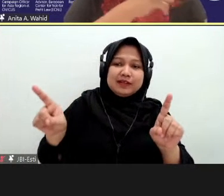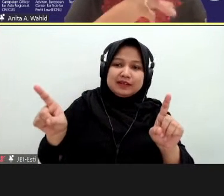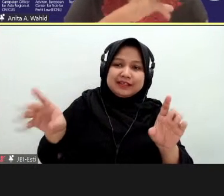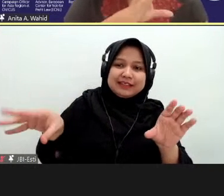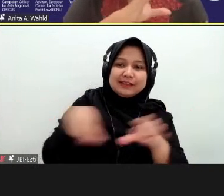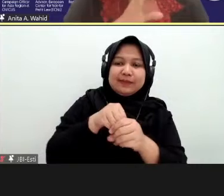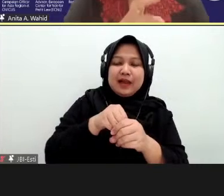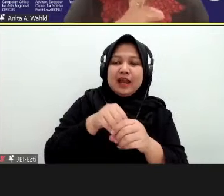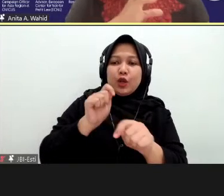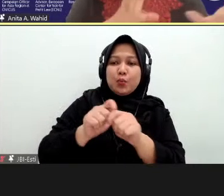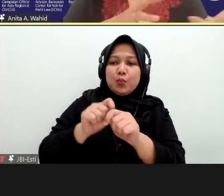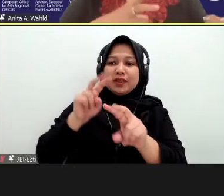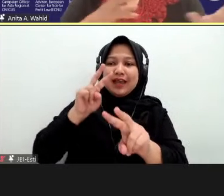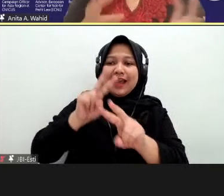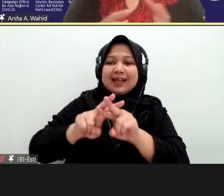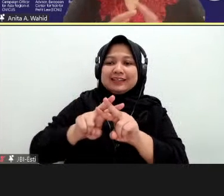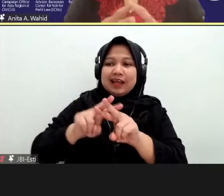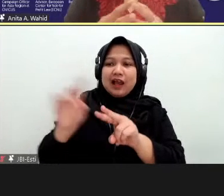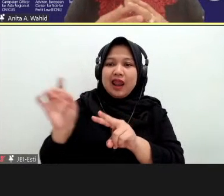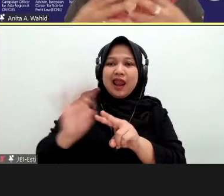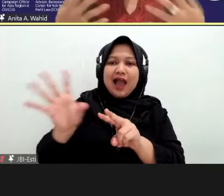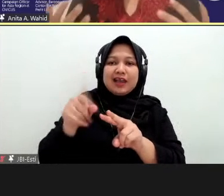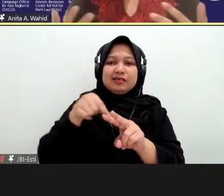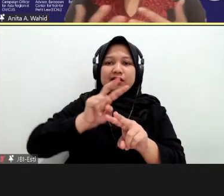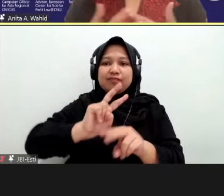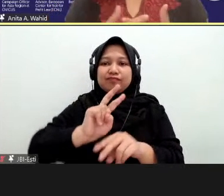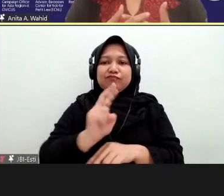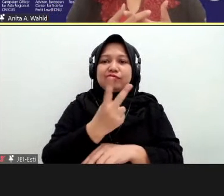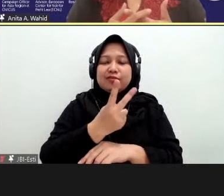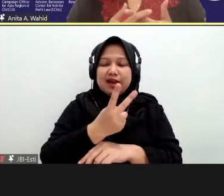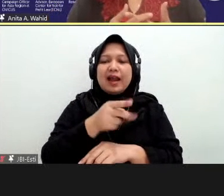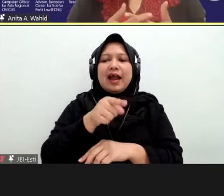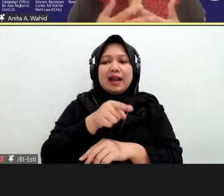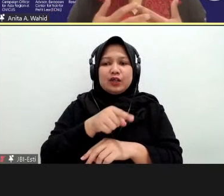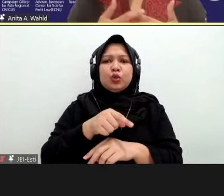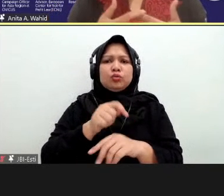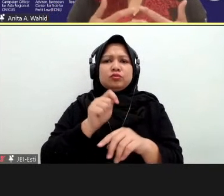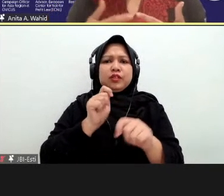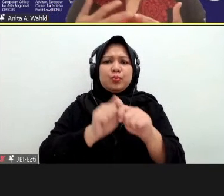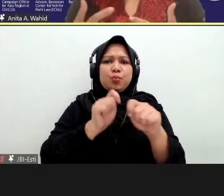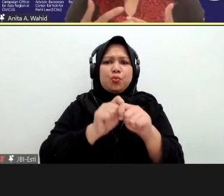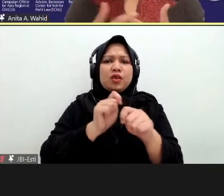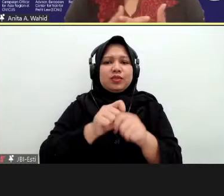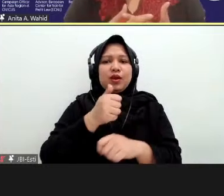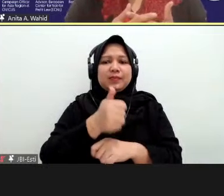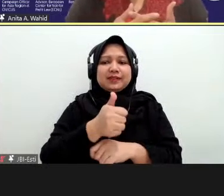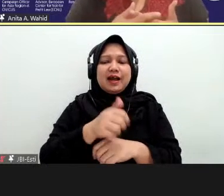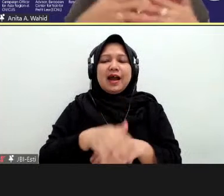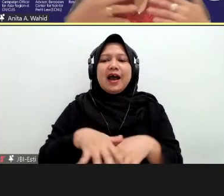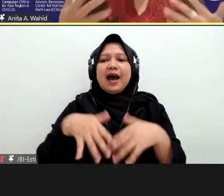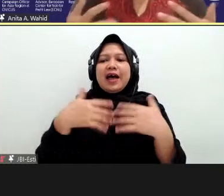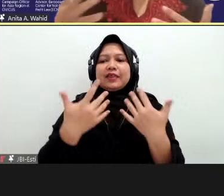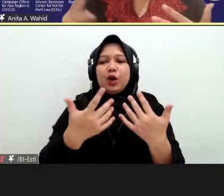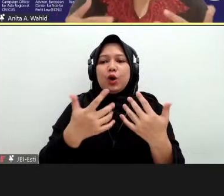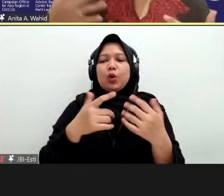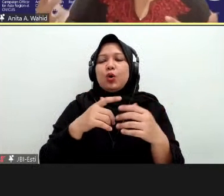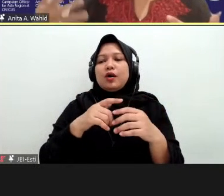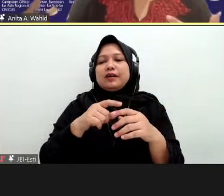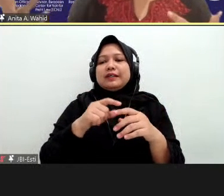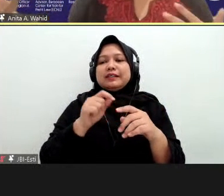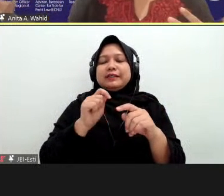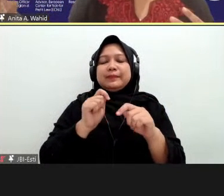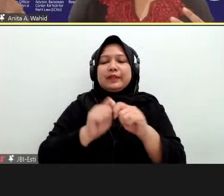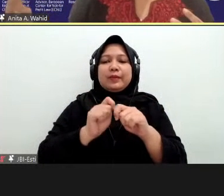together attached with the previous hashtag and it's changing. So it's possible to do and then to